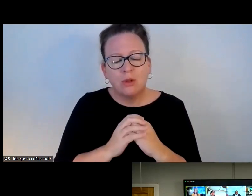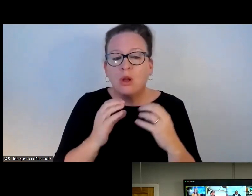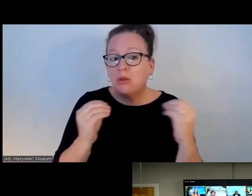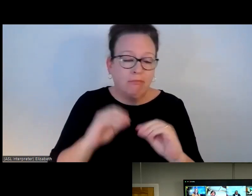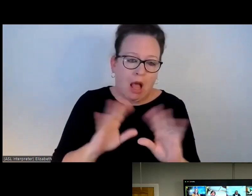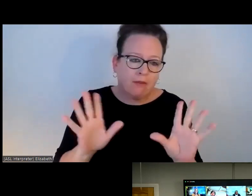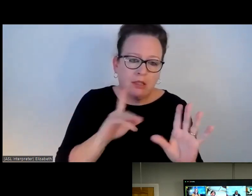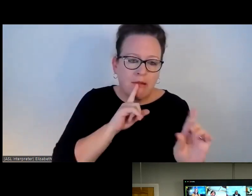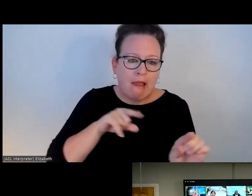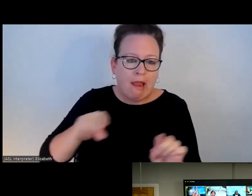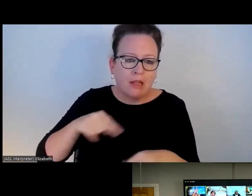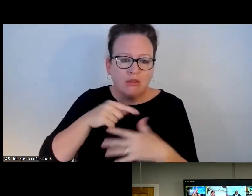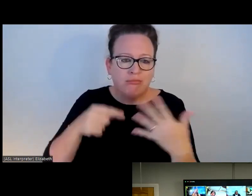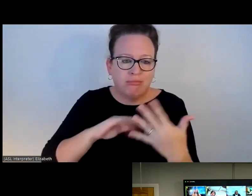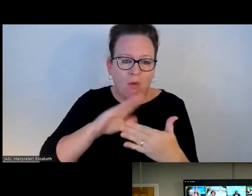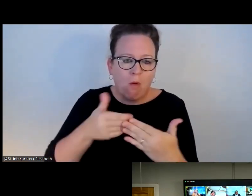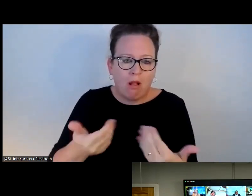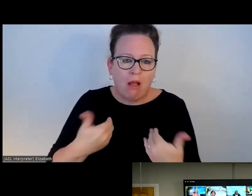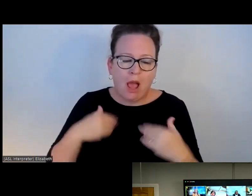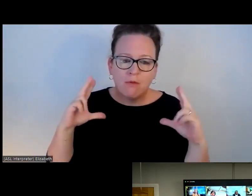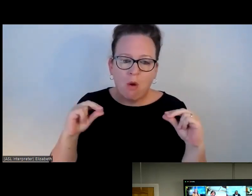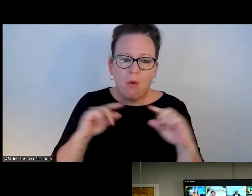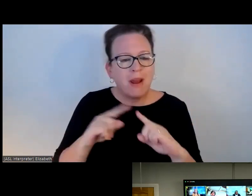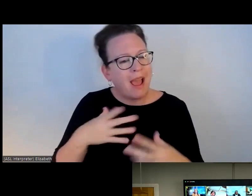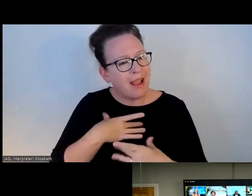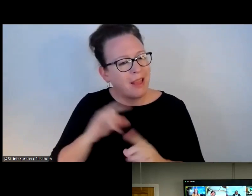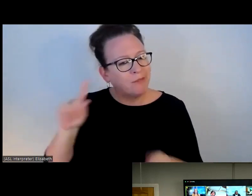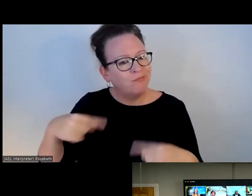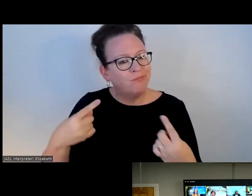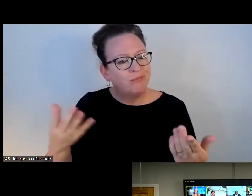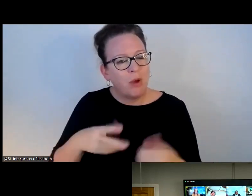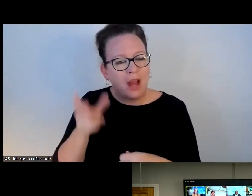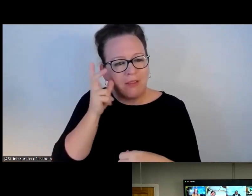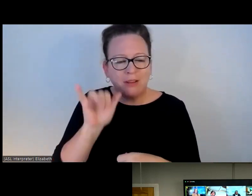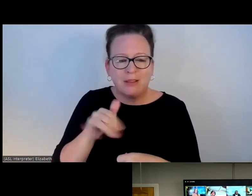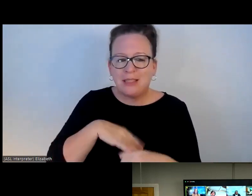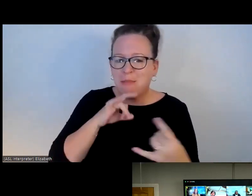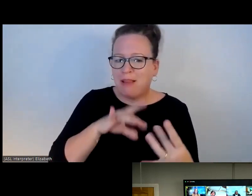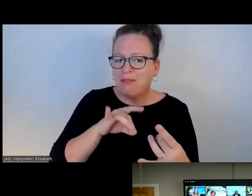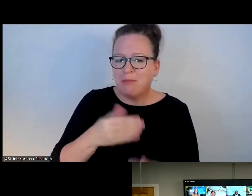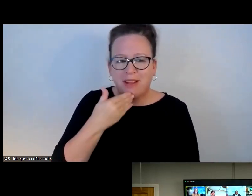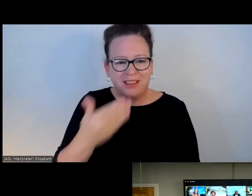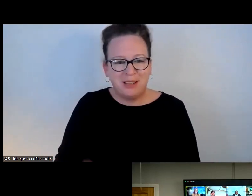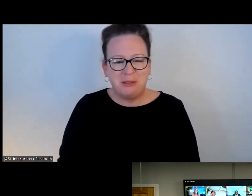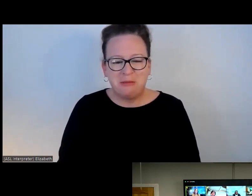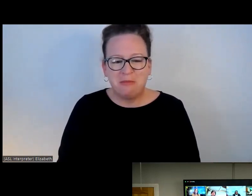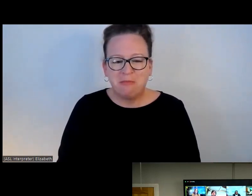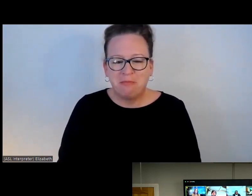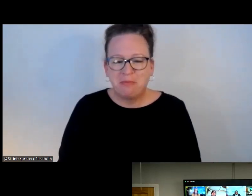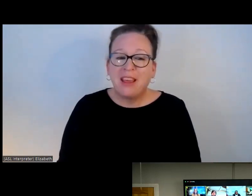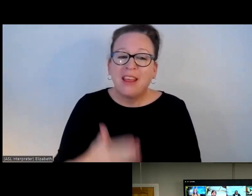as if obviously I don't have all the answers, but I do like what we've heard so far. So that's what I have. Thank you. Thanks,